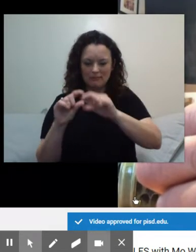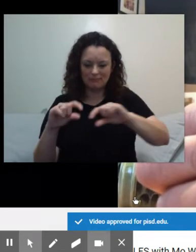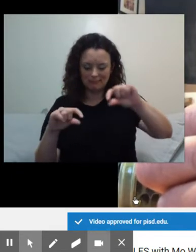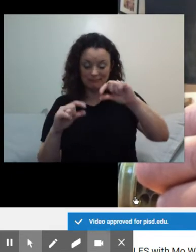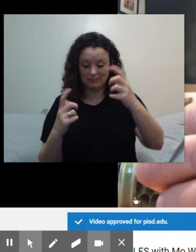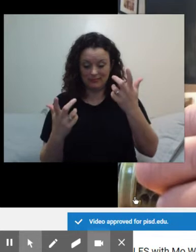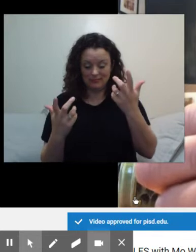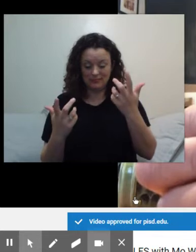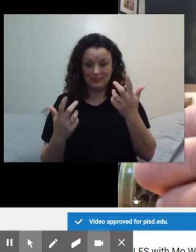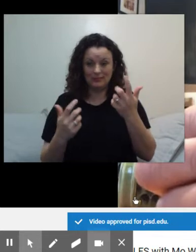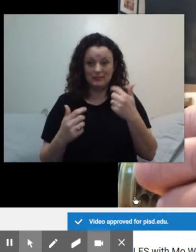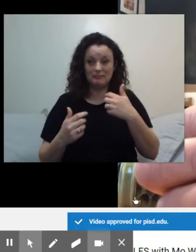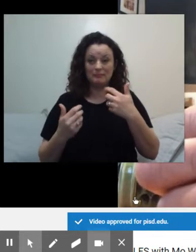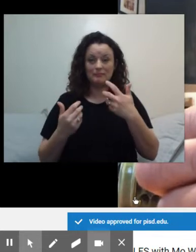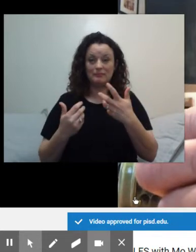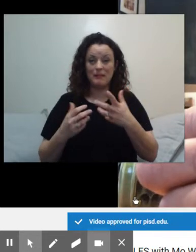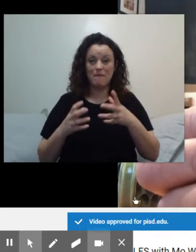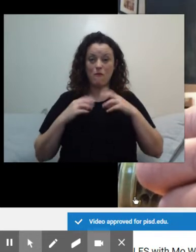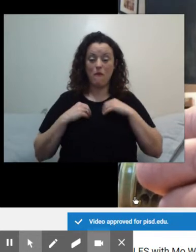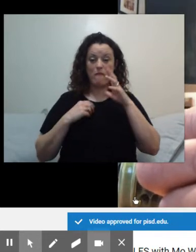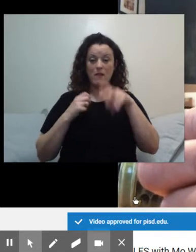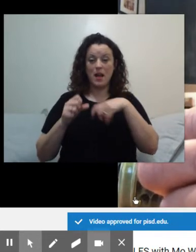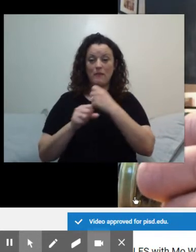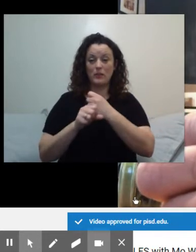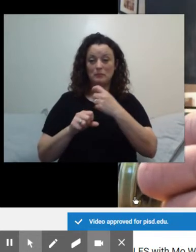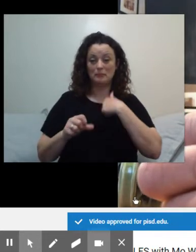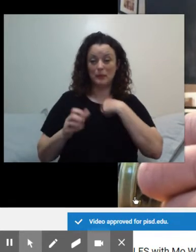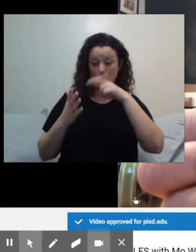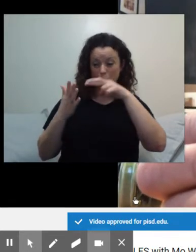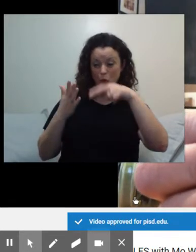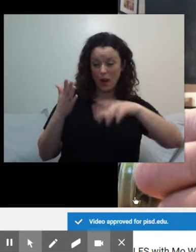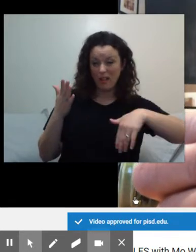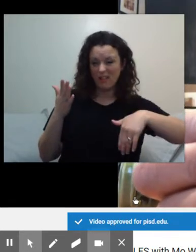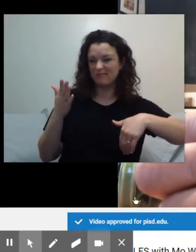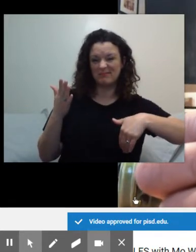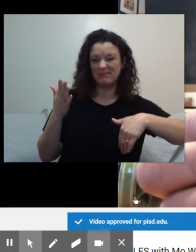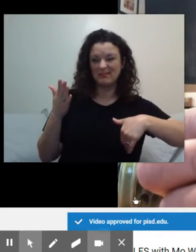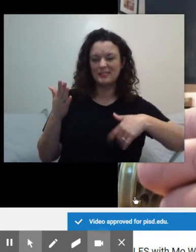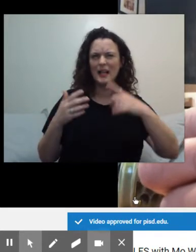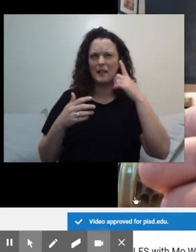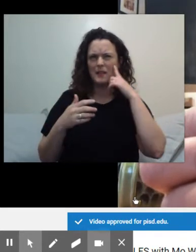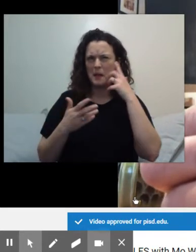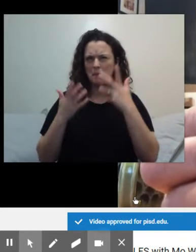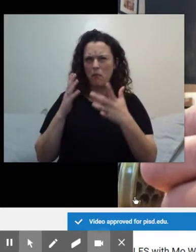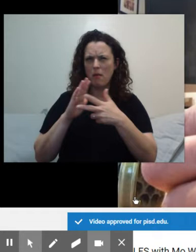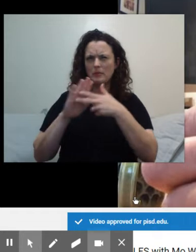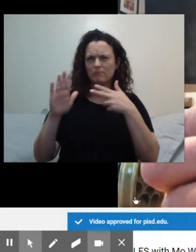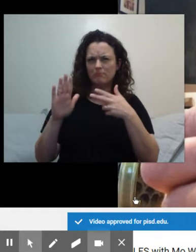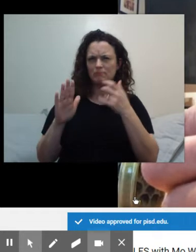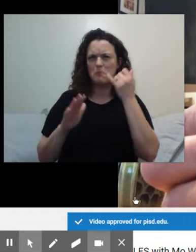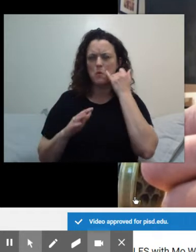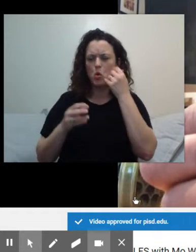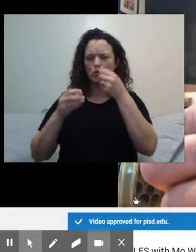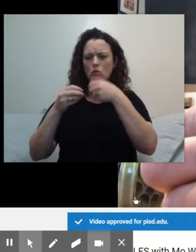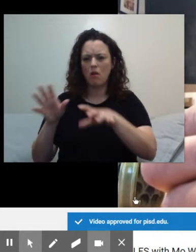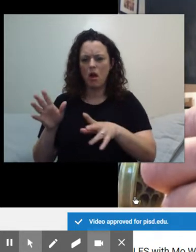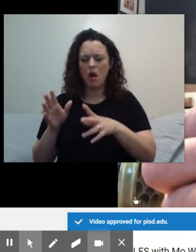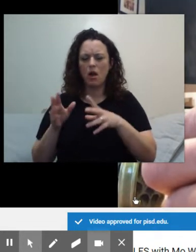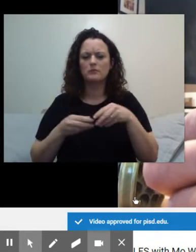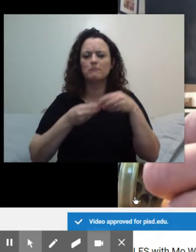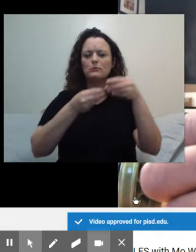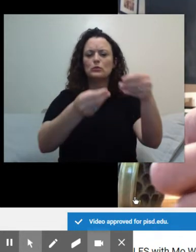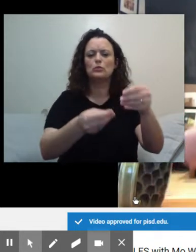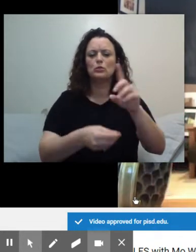I've had this thing for 5 years. I've never even had a chance to read it. I think it says, "If lost, please return to Dan Santat in Los Angeles, California."